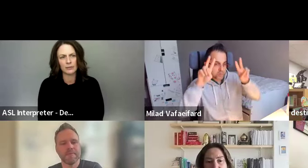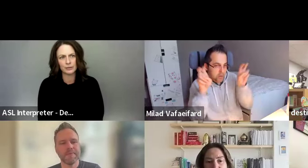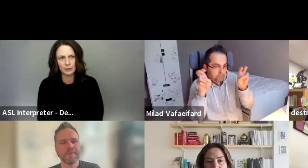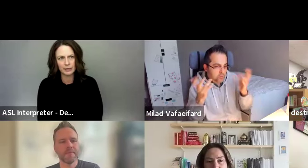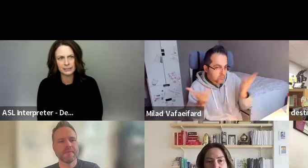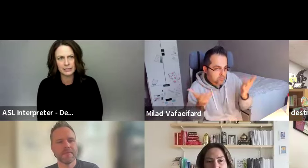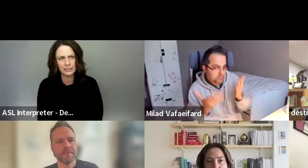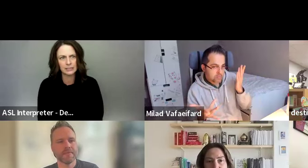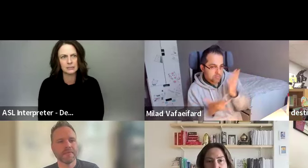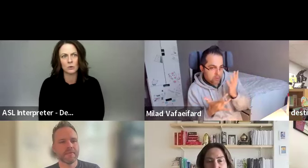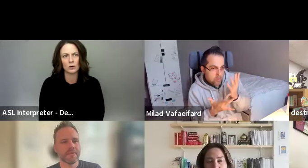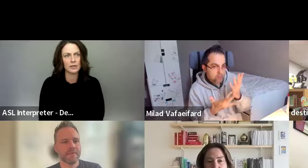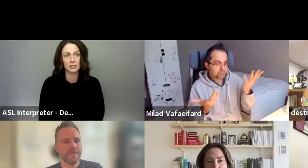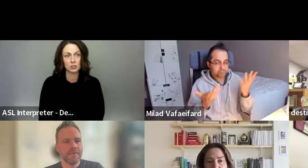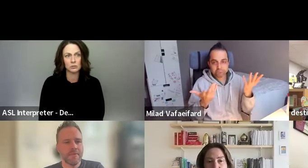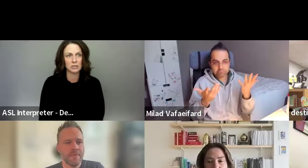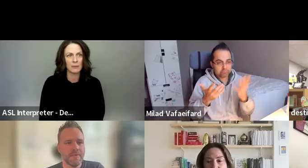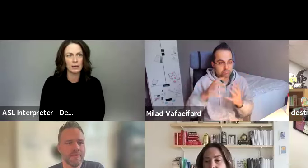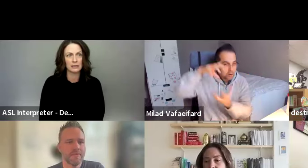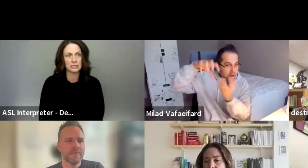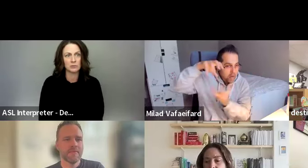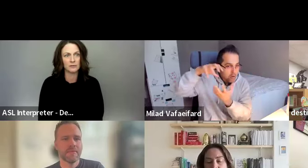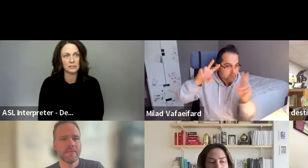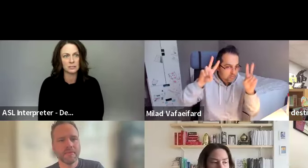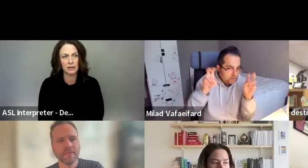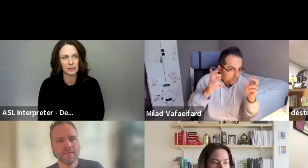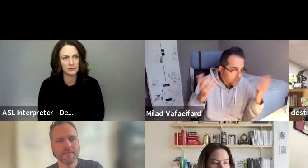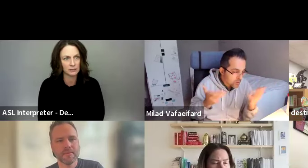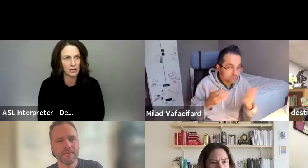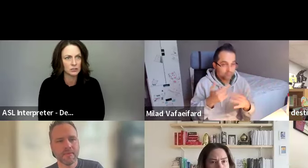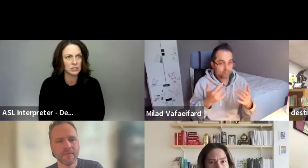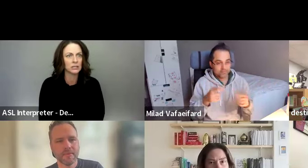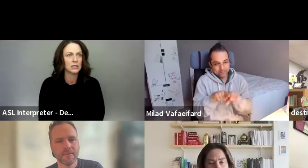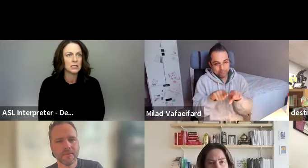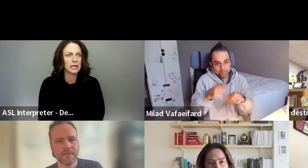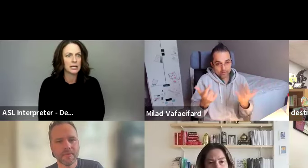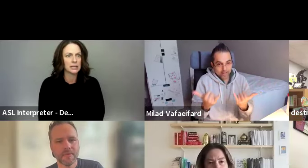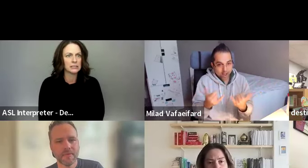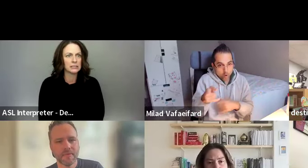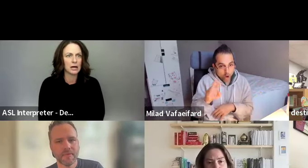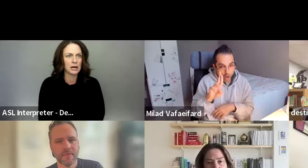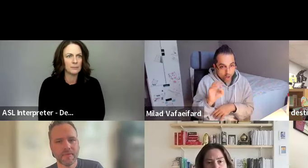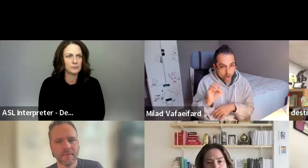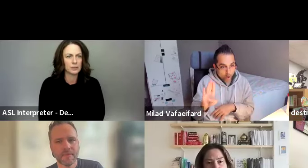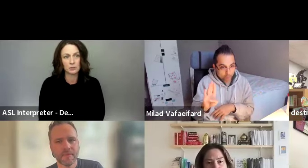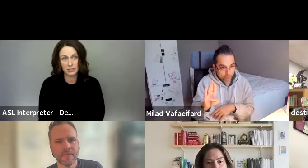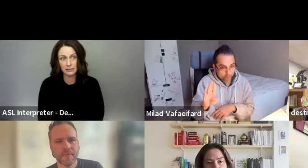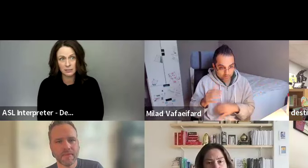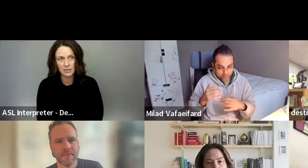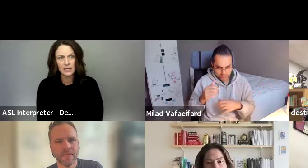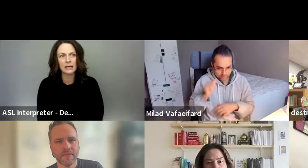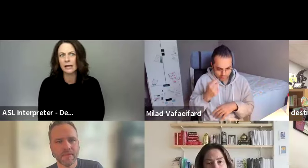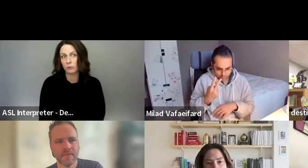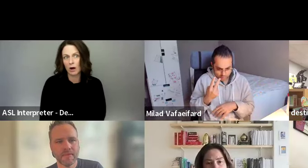talk about their experiences, or they can choose a topic that's relevant to cloud native technology and